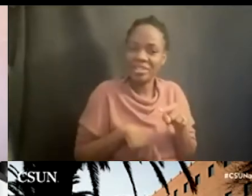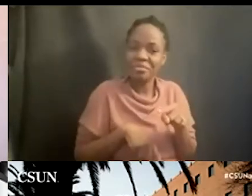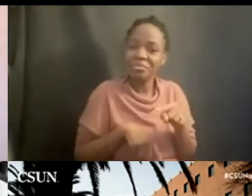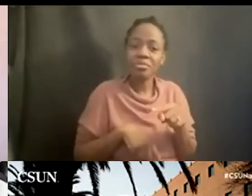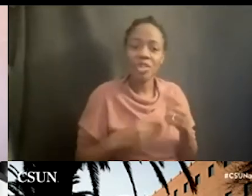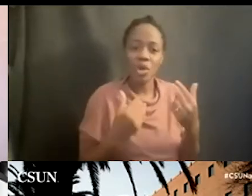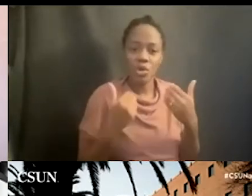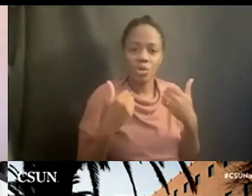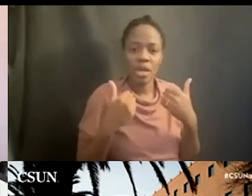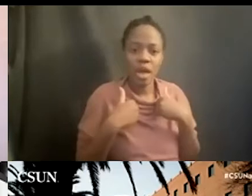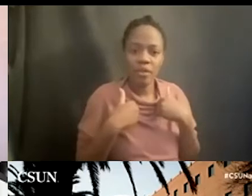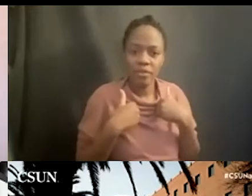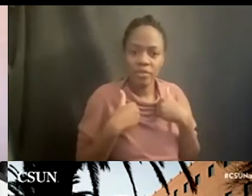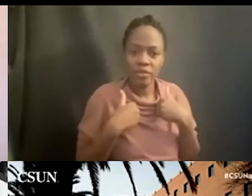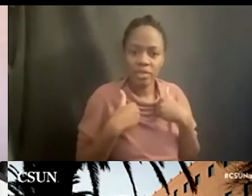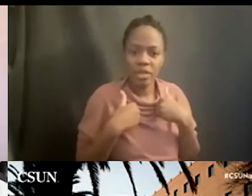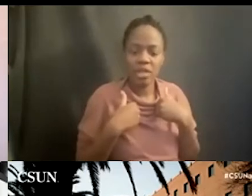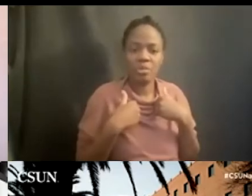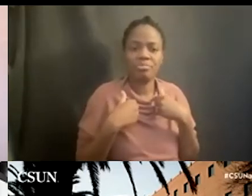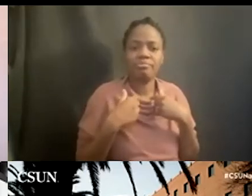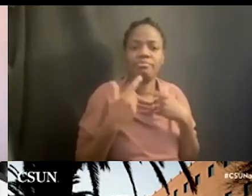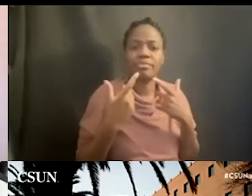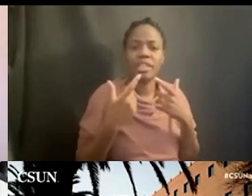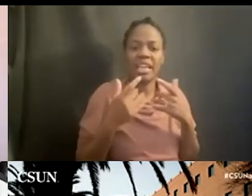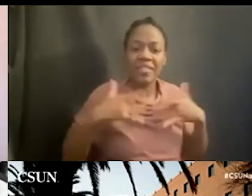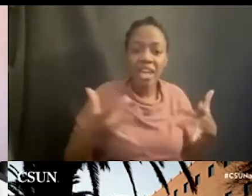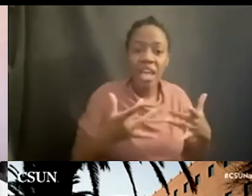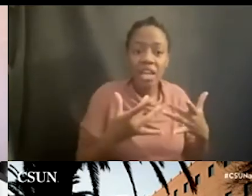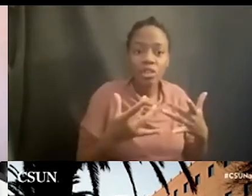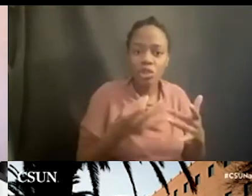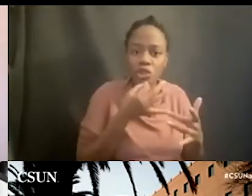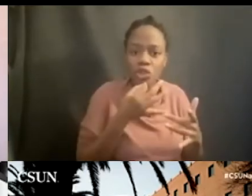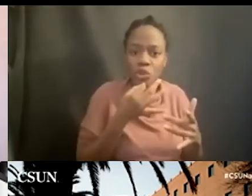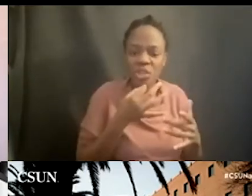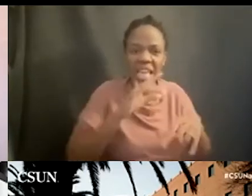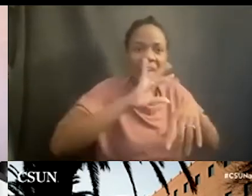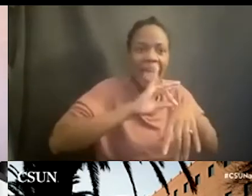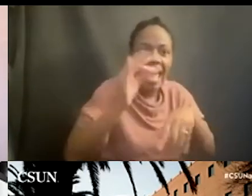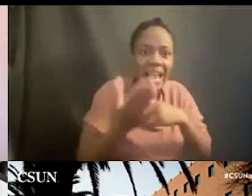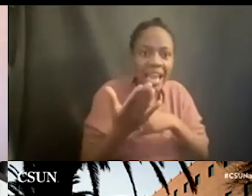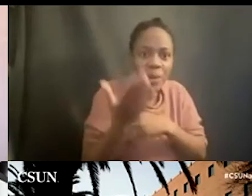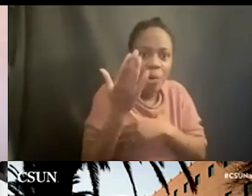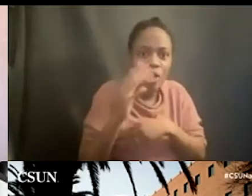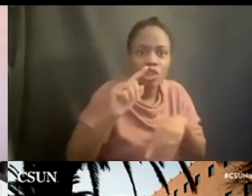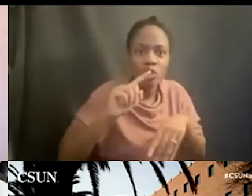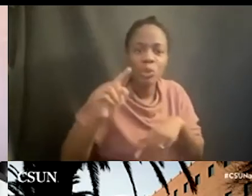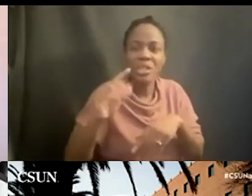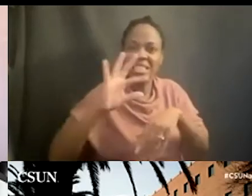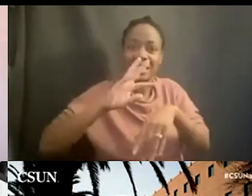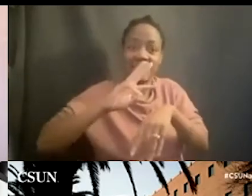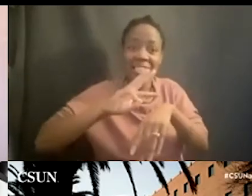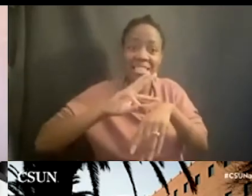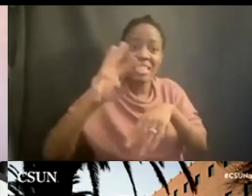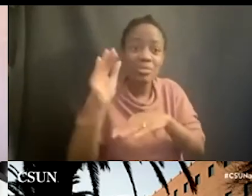our plenary coming up for Cal State Student Association. It's like an 8 a.m. to 6 p.m. Zoom meeting nonstop. And